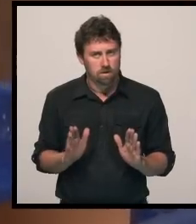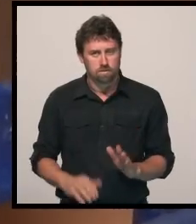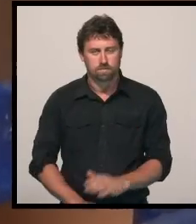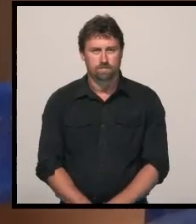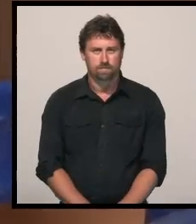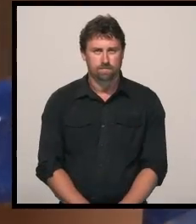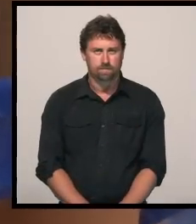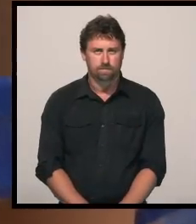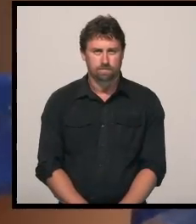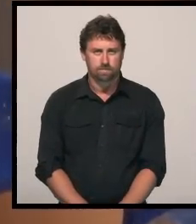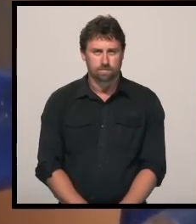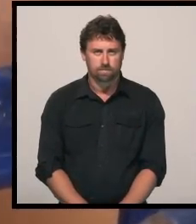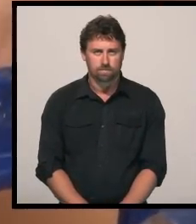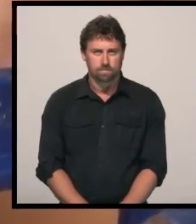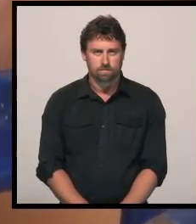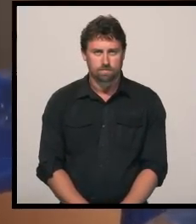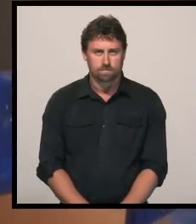hinges.